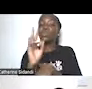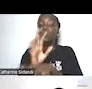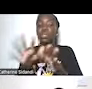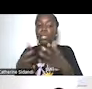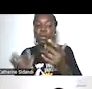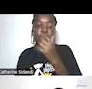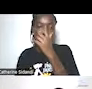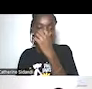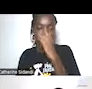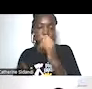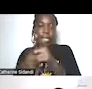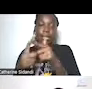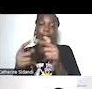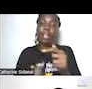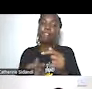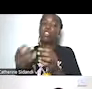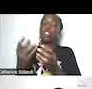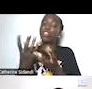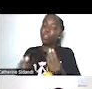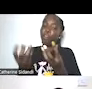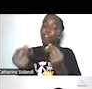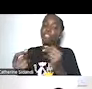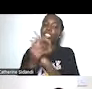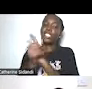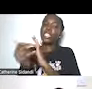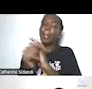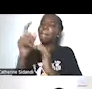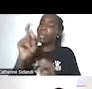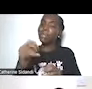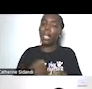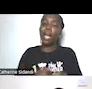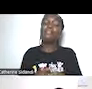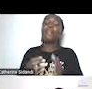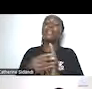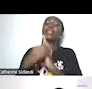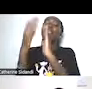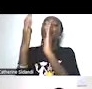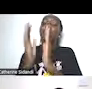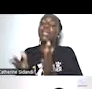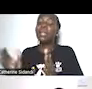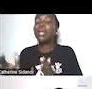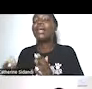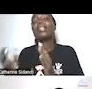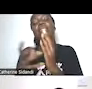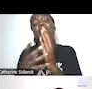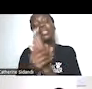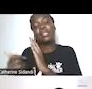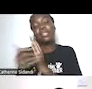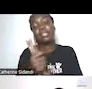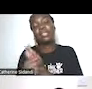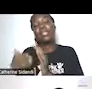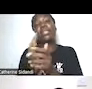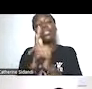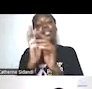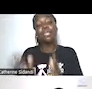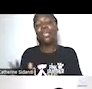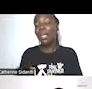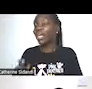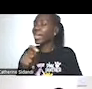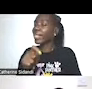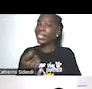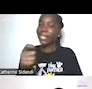When it comes to soft skills, they need to have leadership skills. Leadership is key for this role, because as a